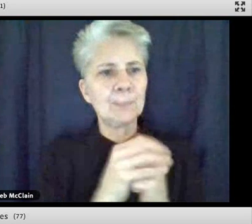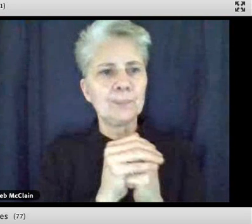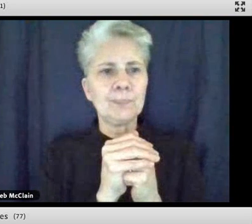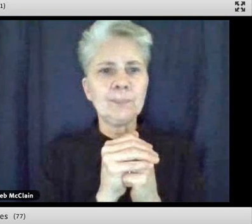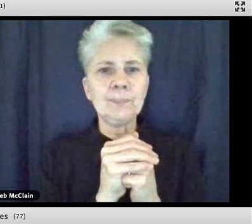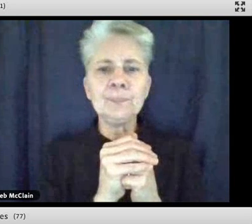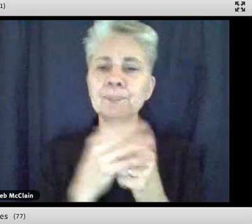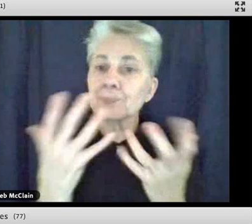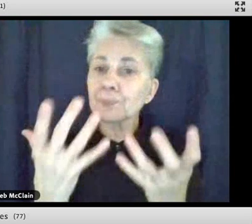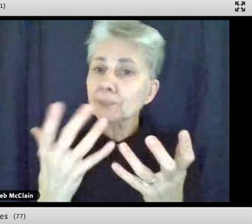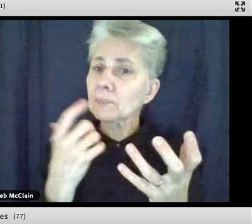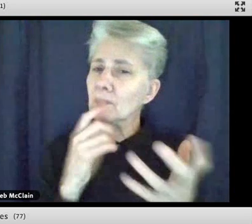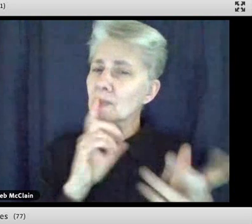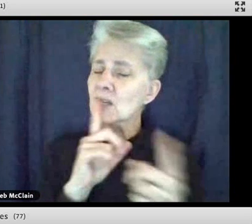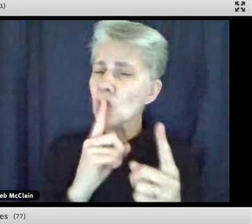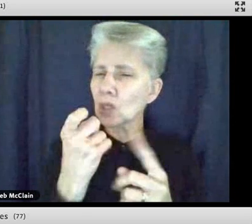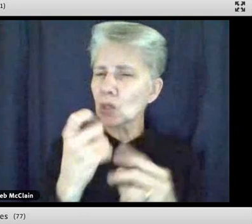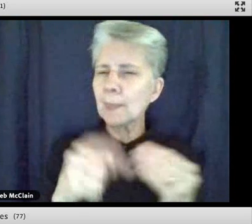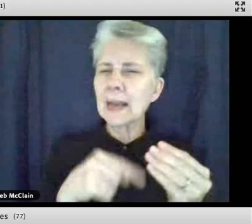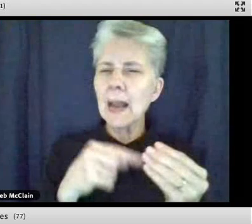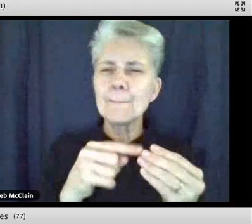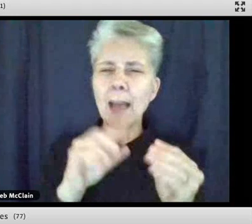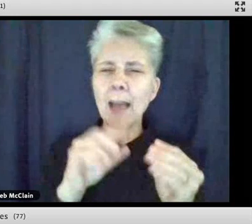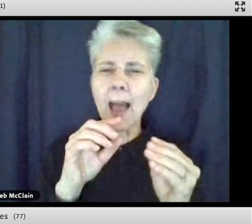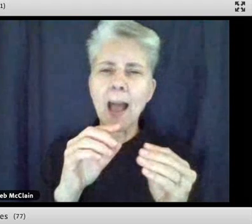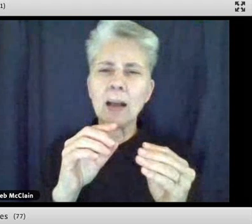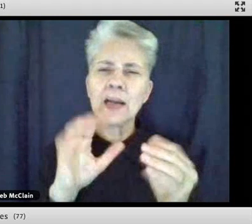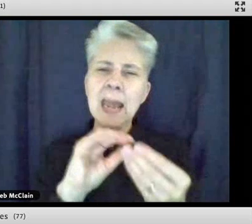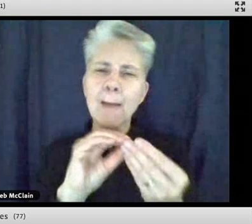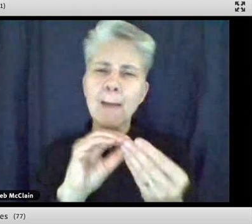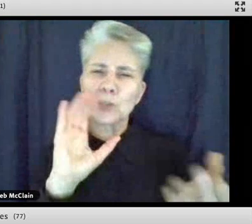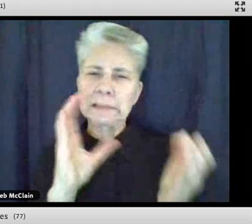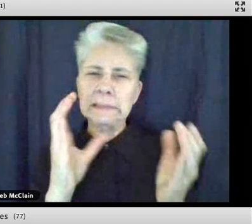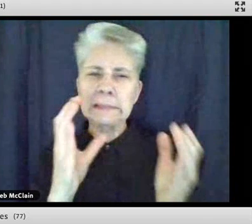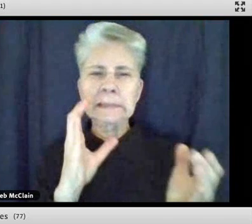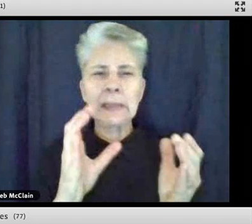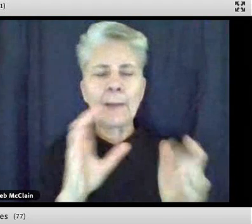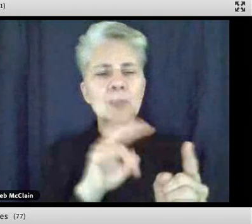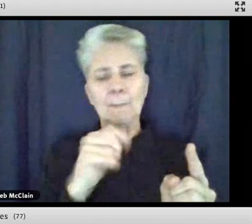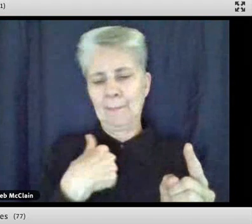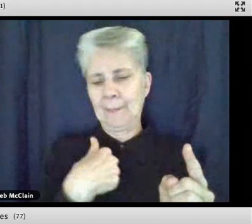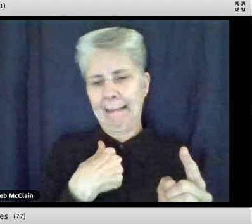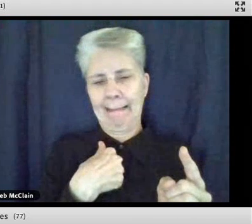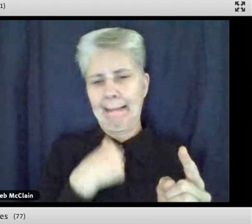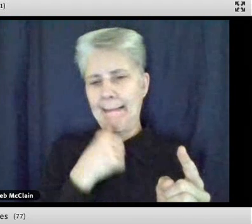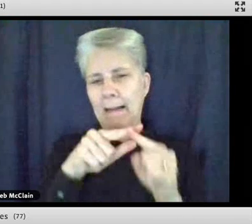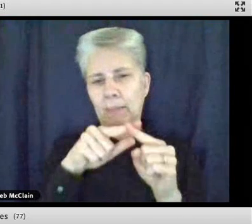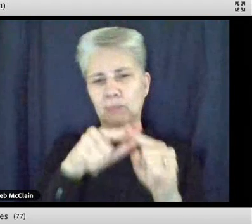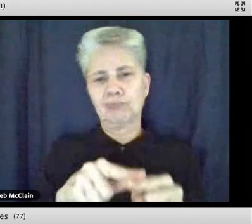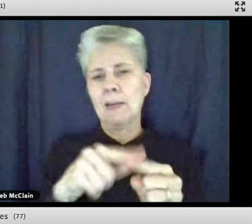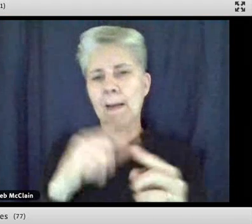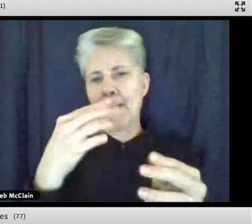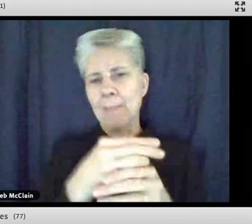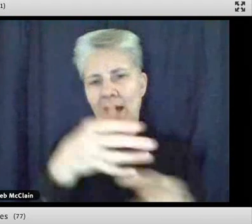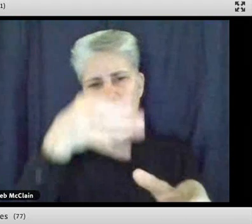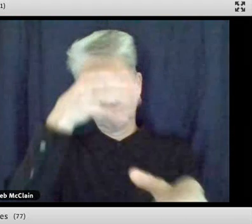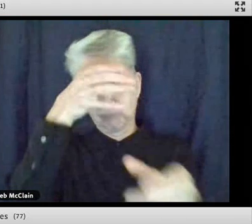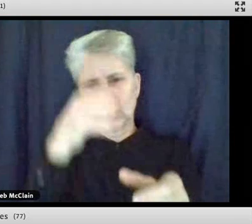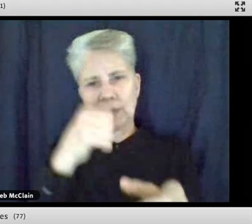Um, and I'm going to talk a little bit about putting the numbers in perspective. I'm not a numbers person. I'm not a math genius like my